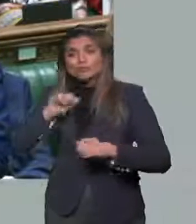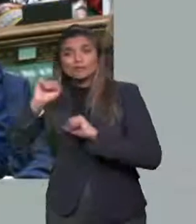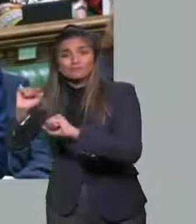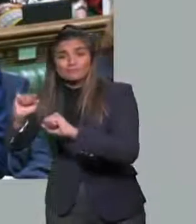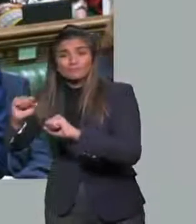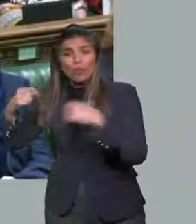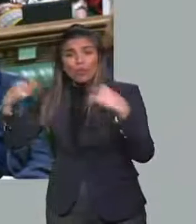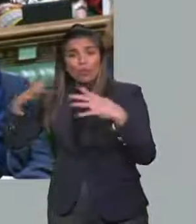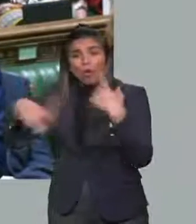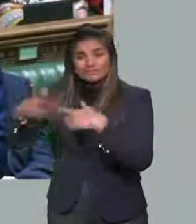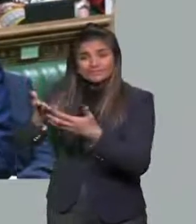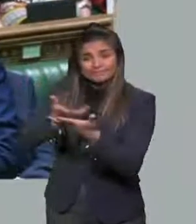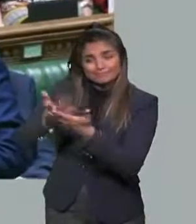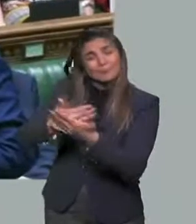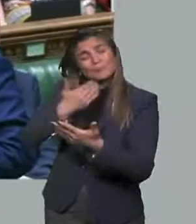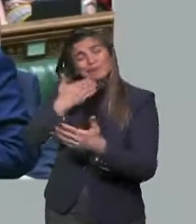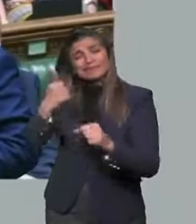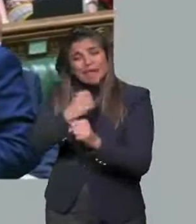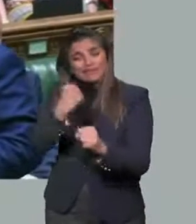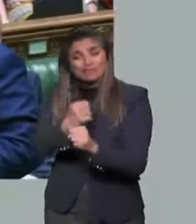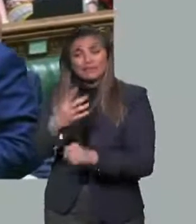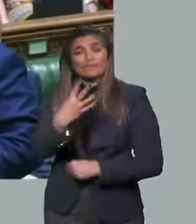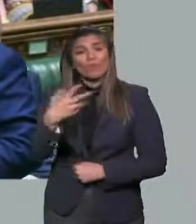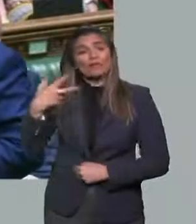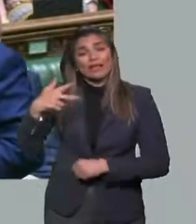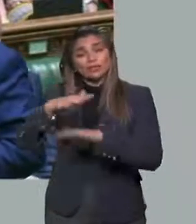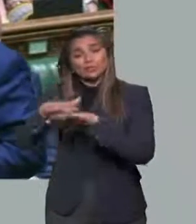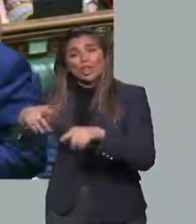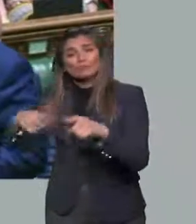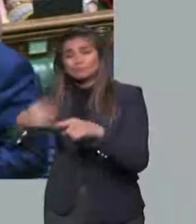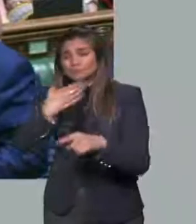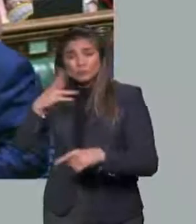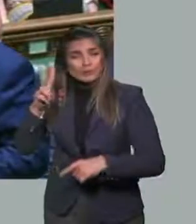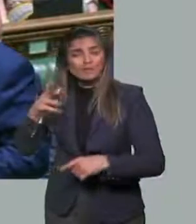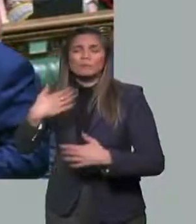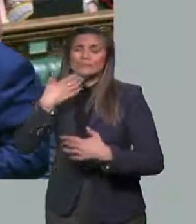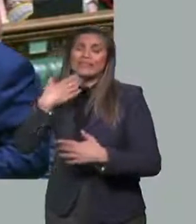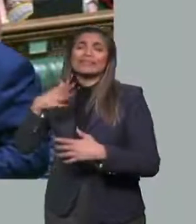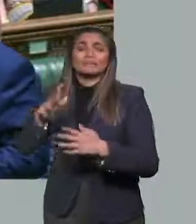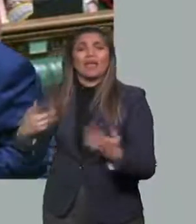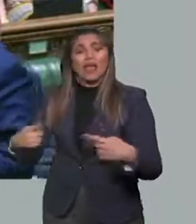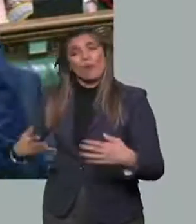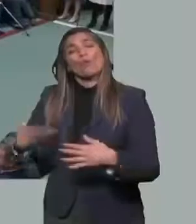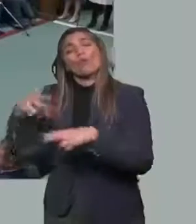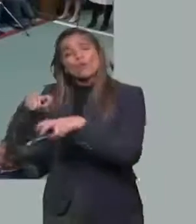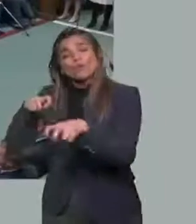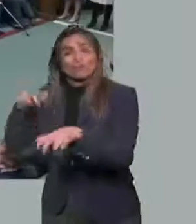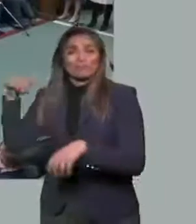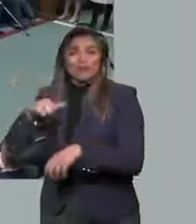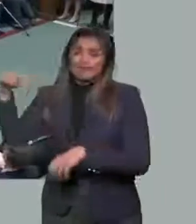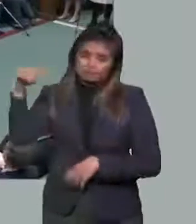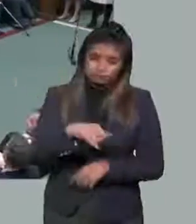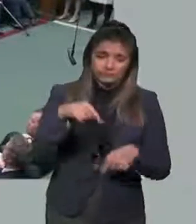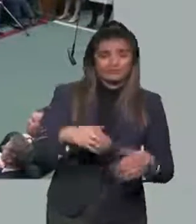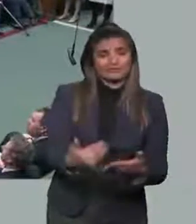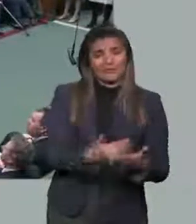to guarantee that these 48 Ukrainian orphans will get on that plane this Friday?